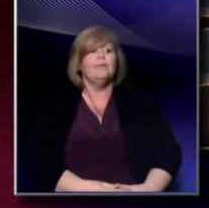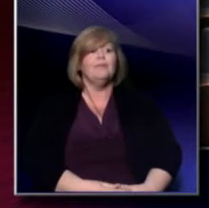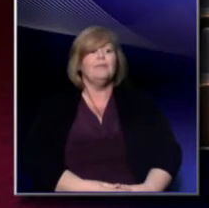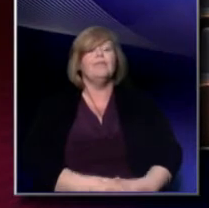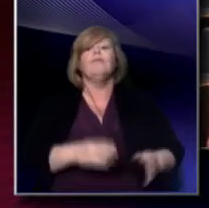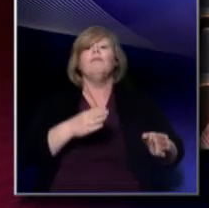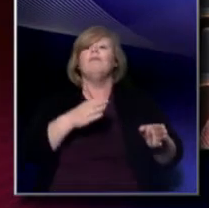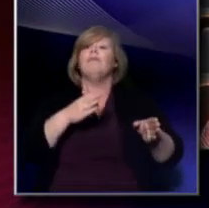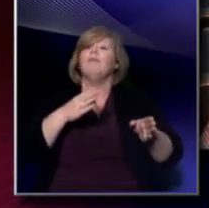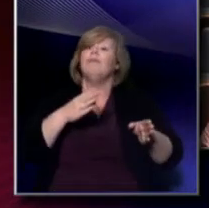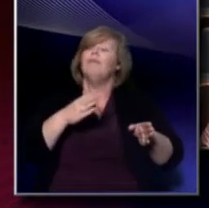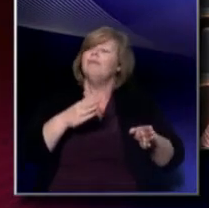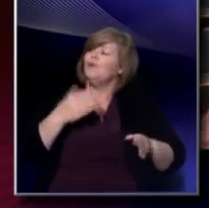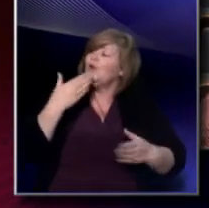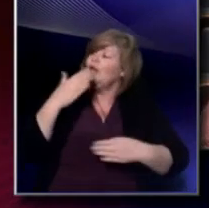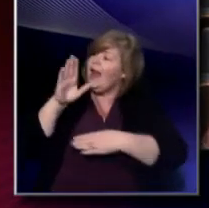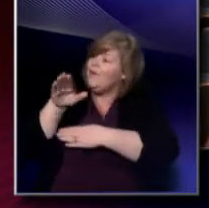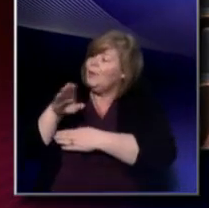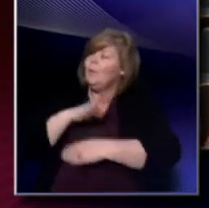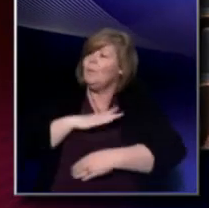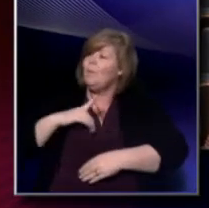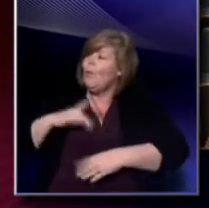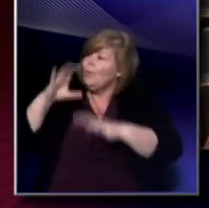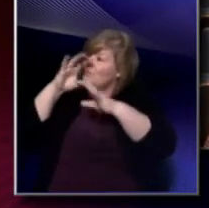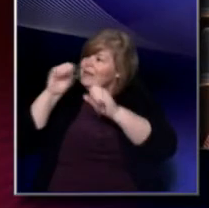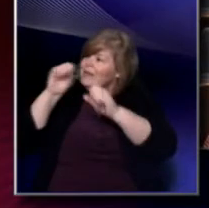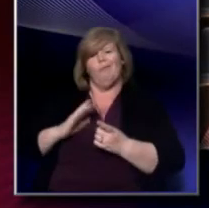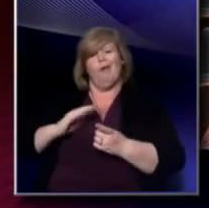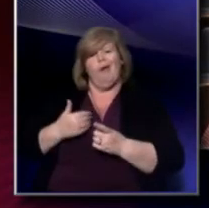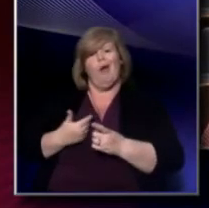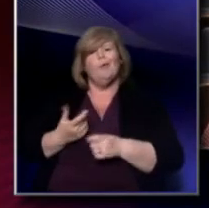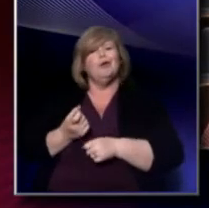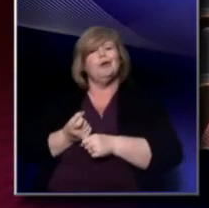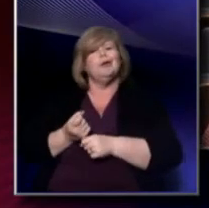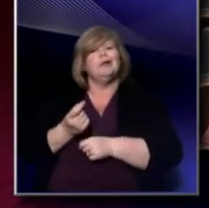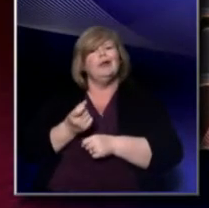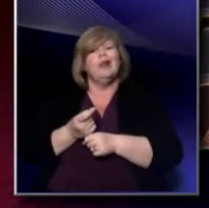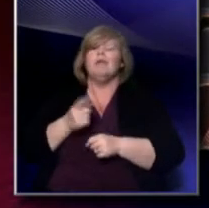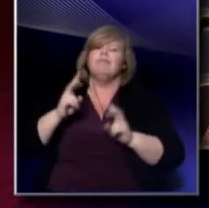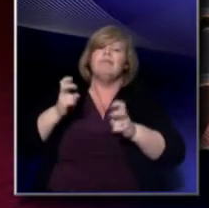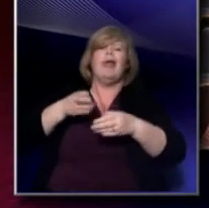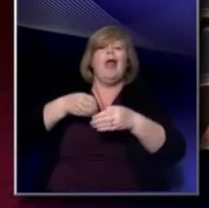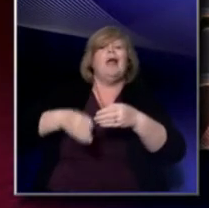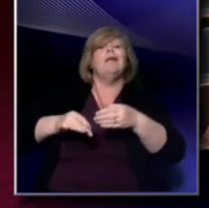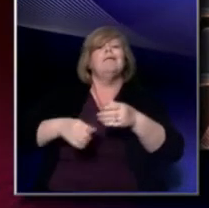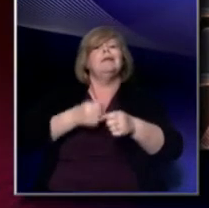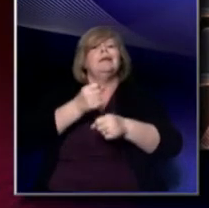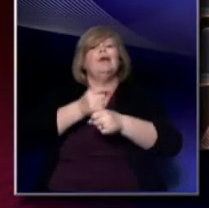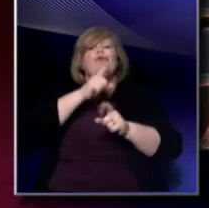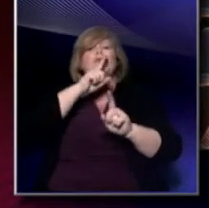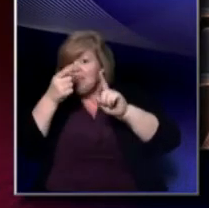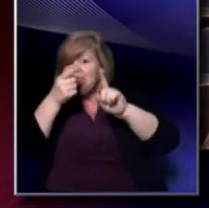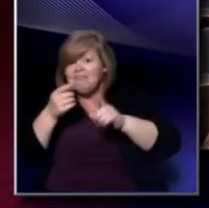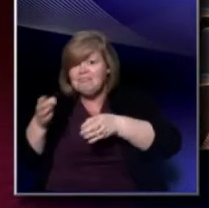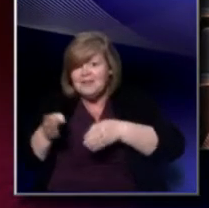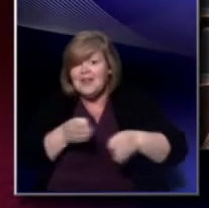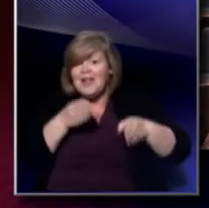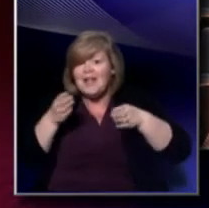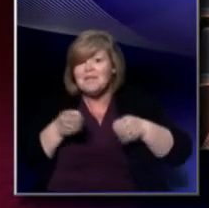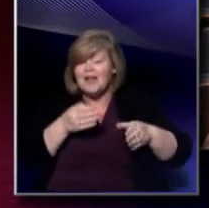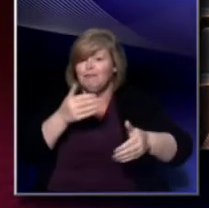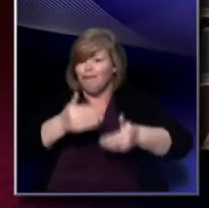Good afternoon, Board President Sims, members of the board. End of year report. And plans on